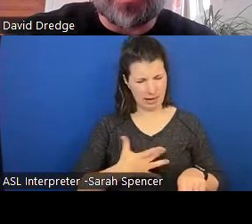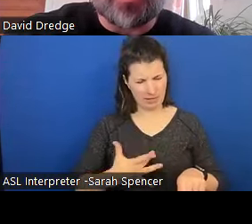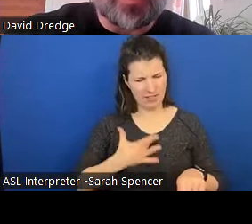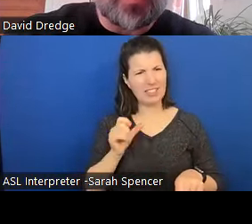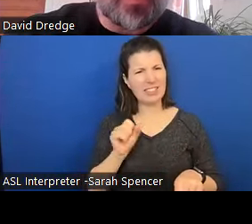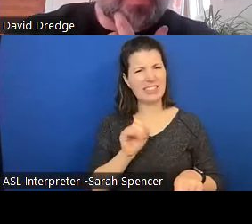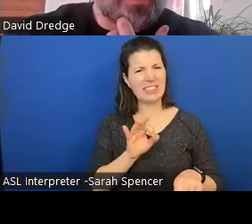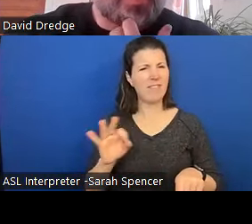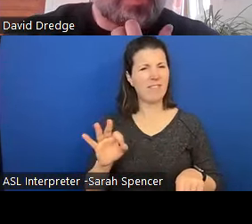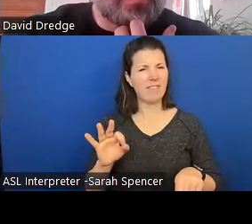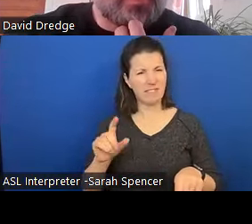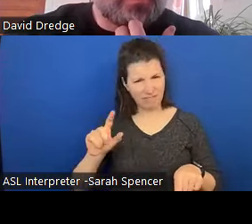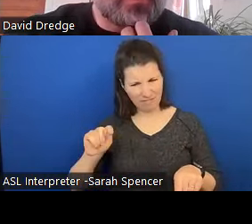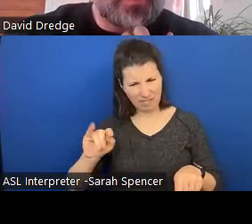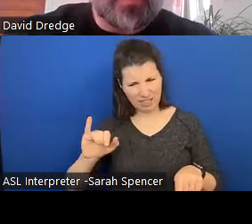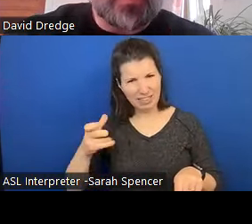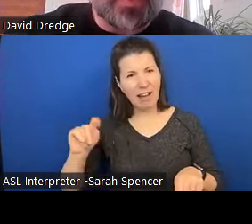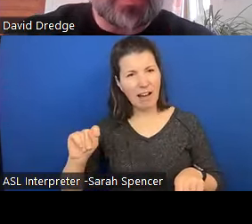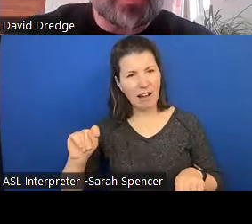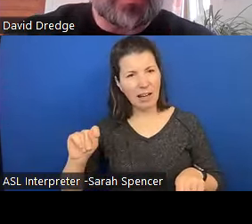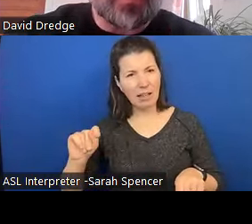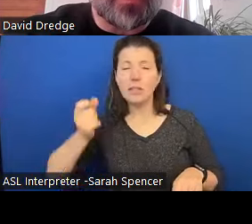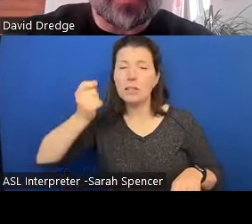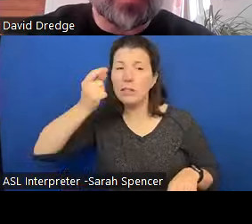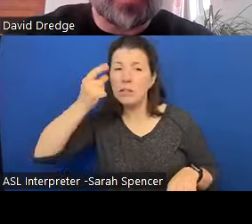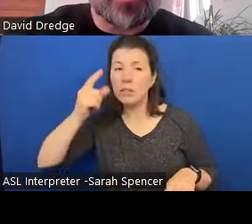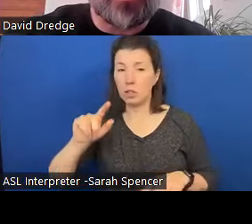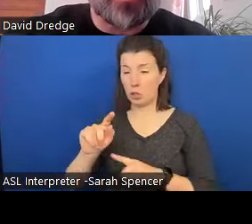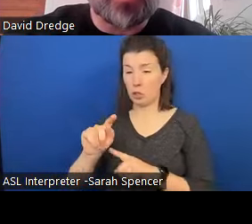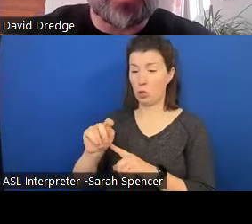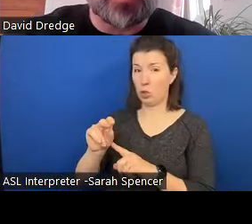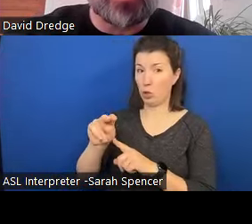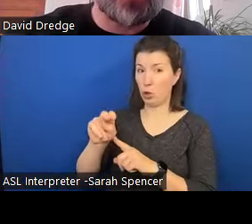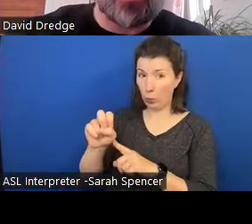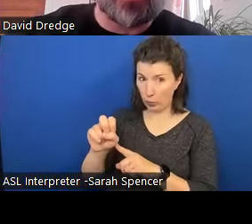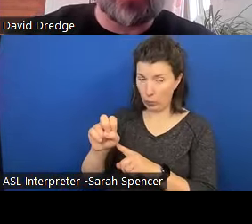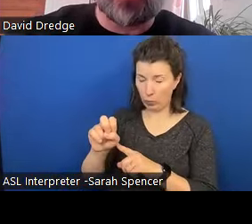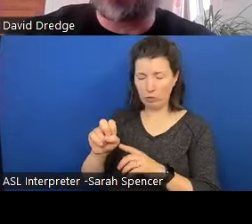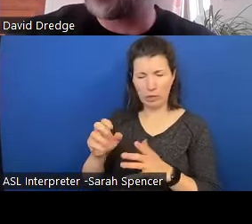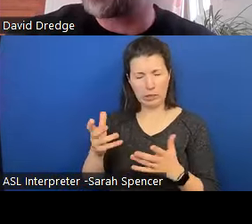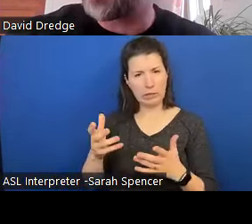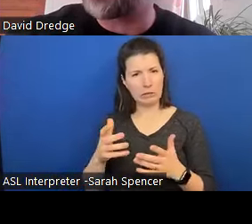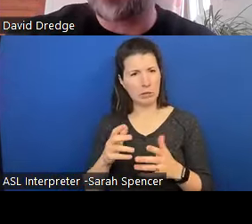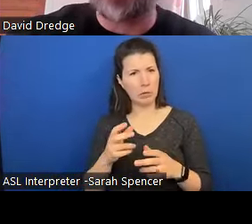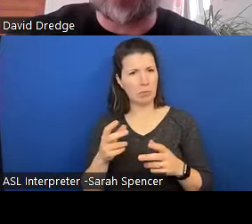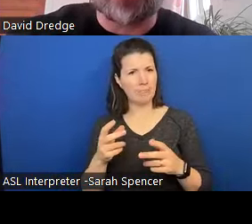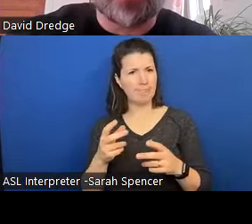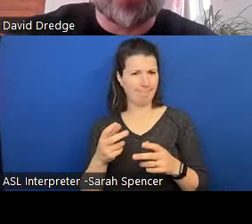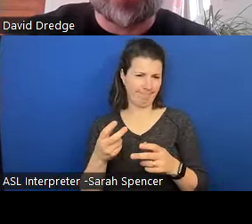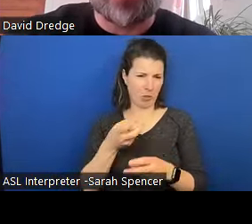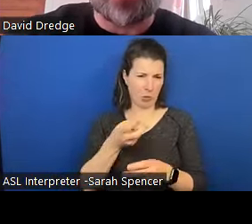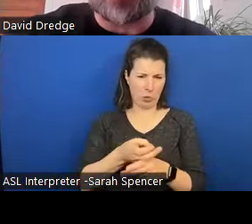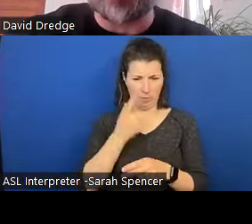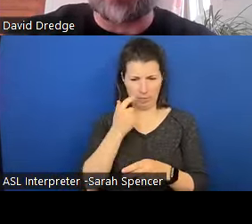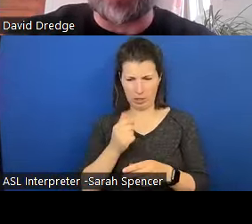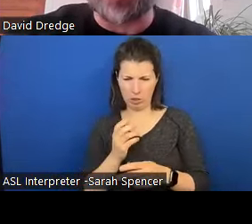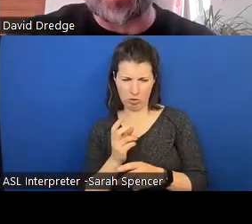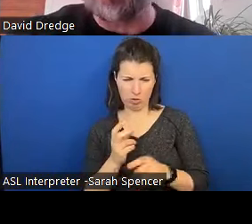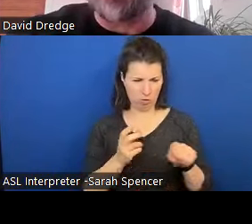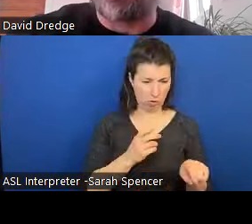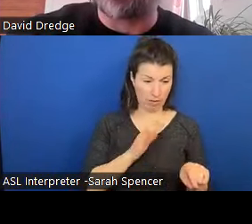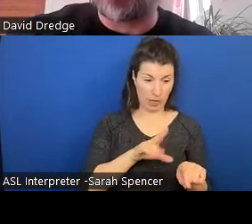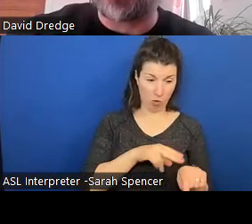And so tone is hard, not only because it's difficult to tell the difference between normal tone and abnormal tone, but there are also